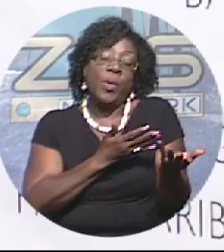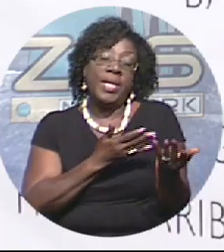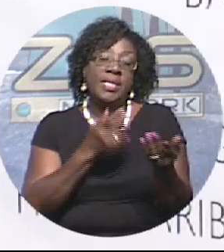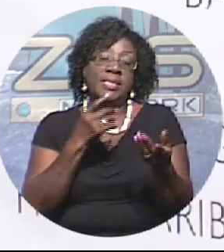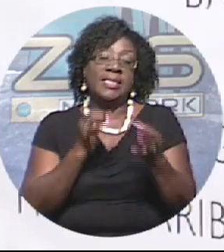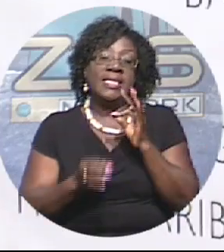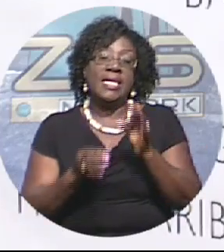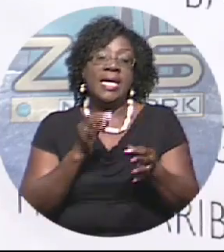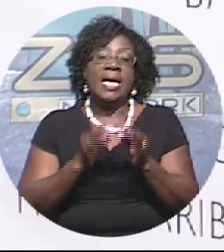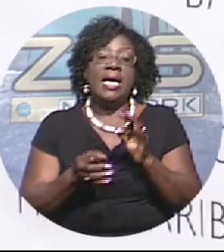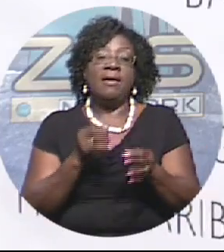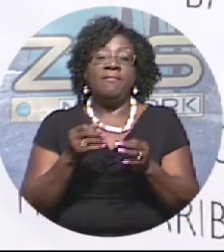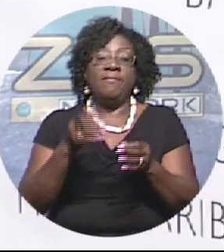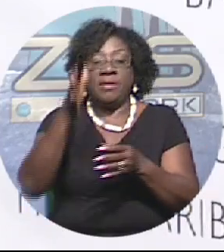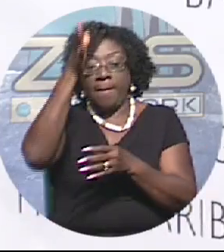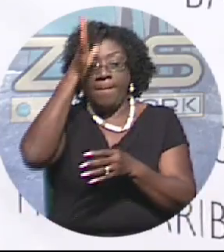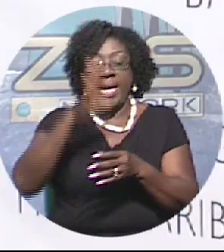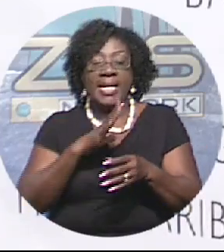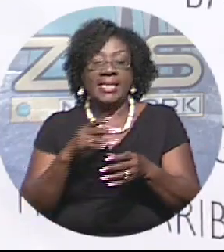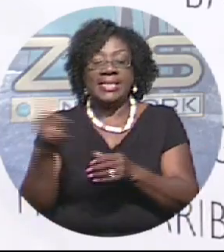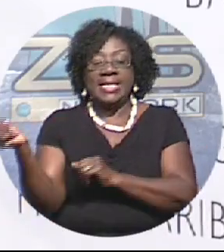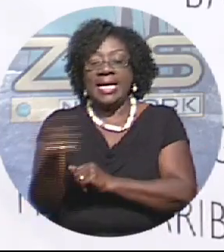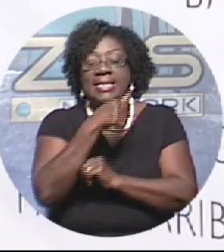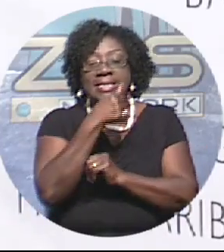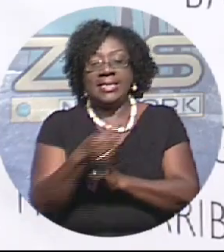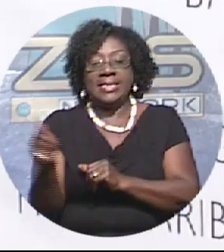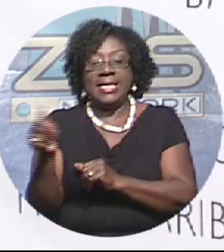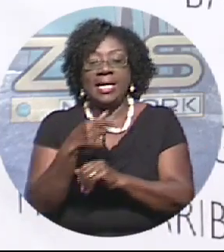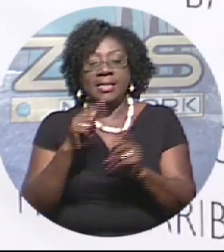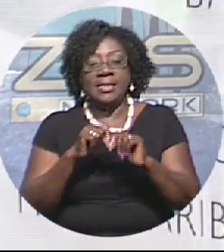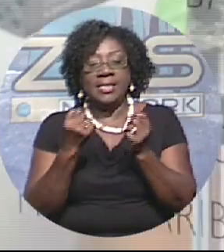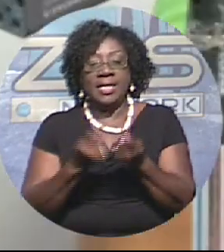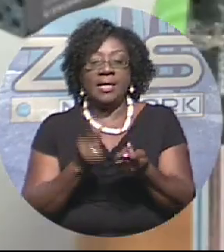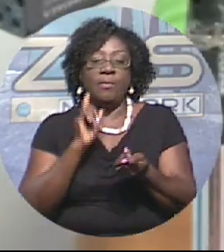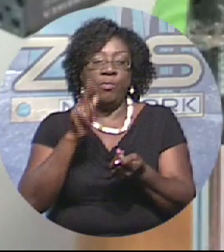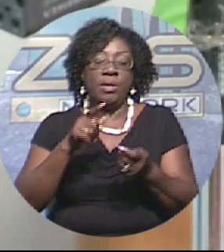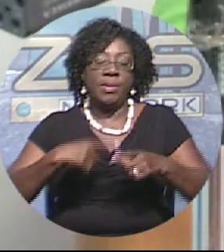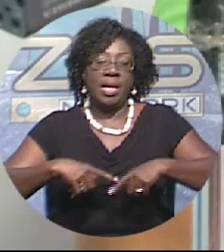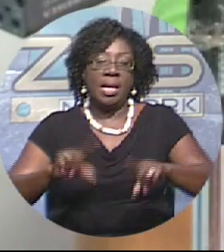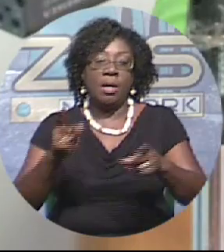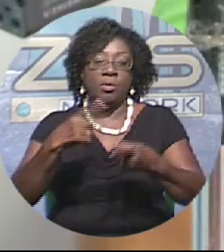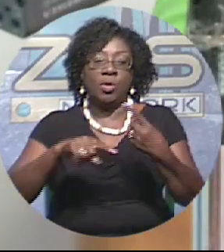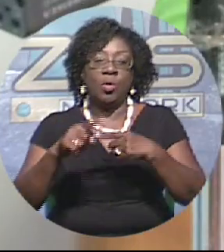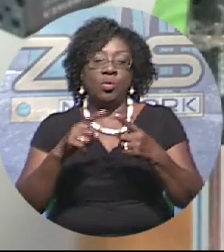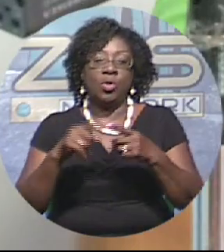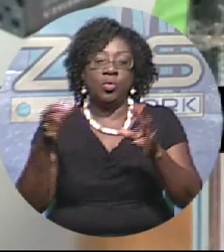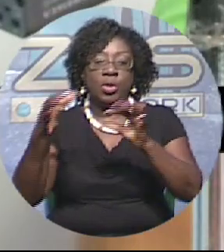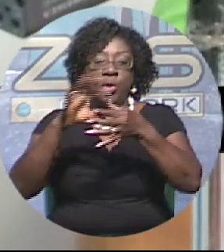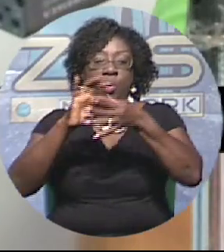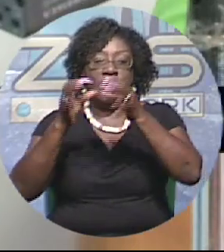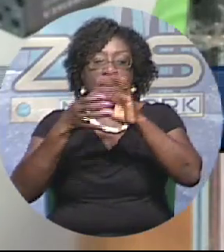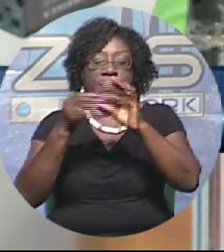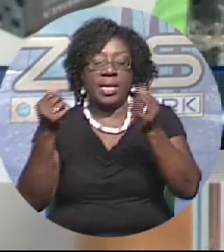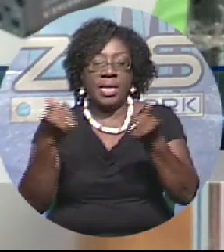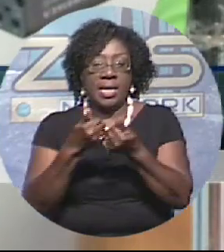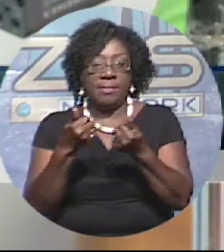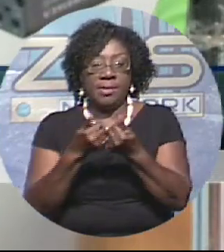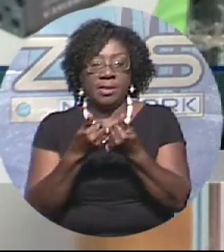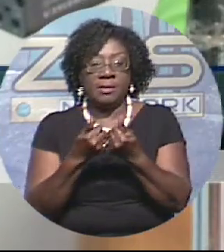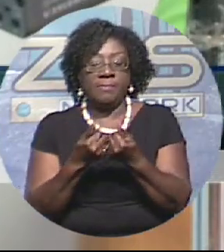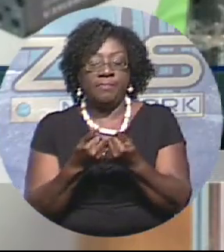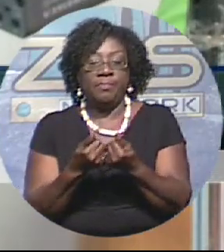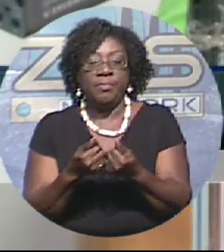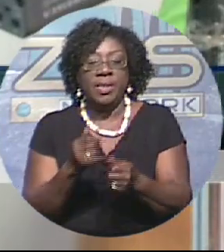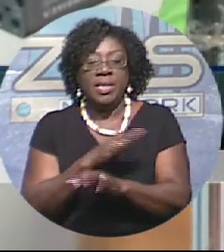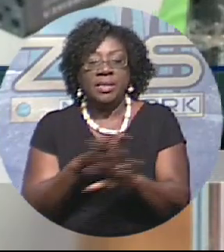see which player will be granted a pass to play in the Rio Games. Positions given by the International Federation,